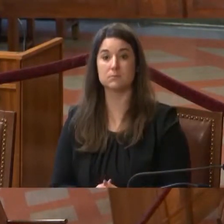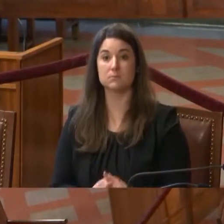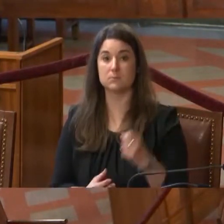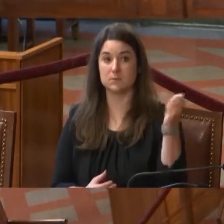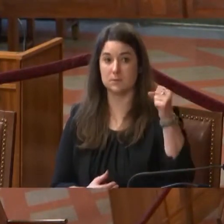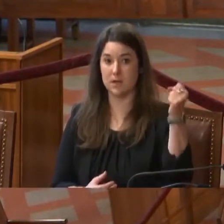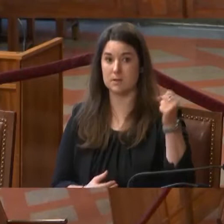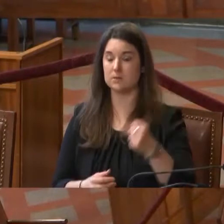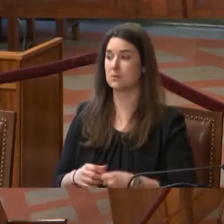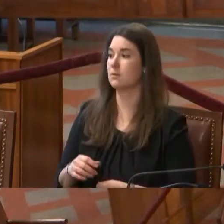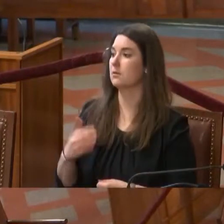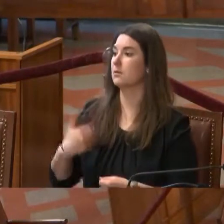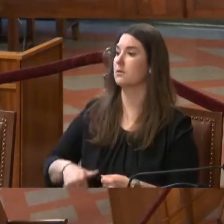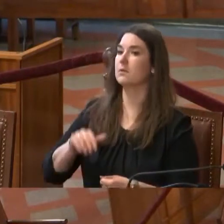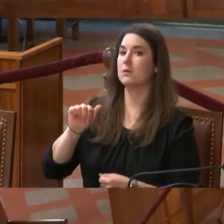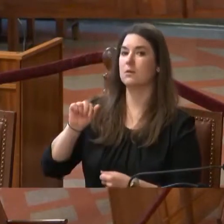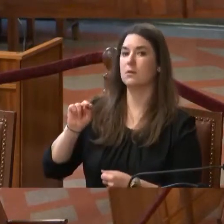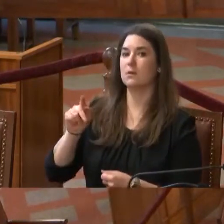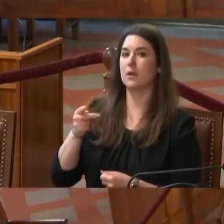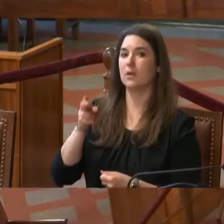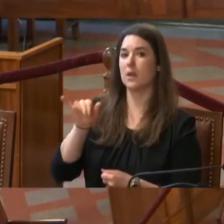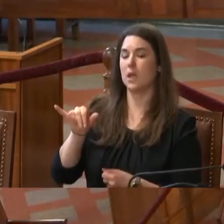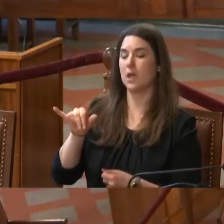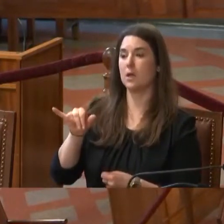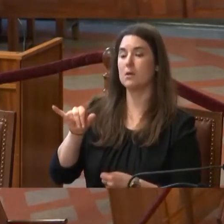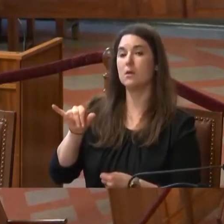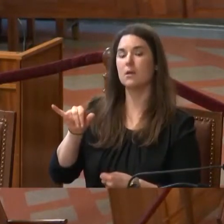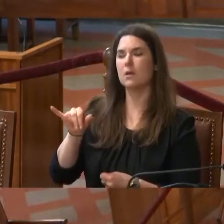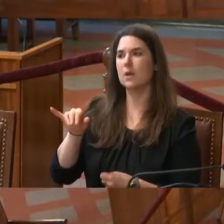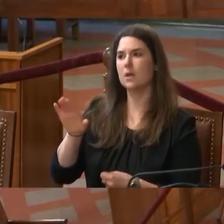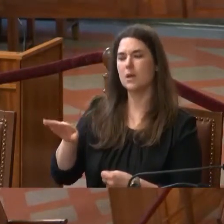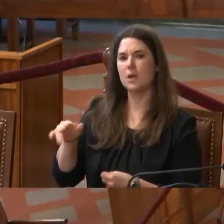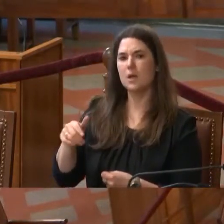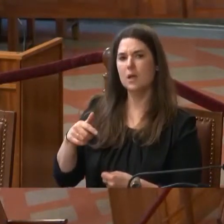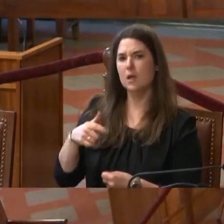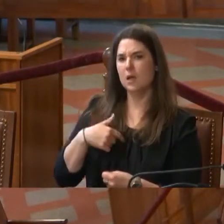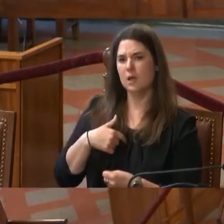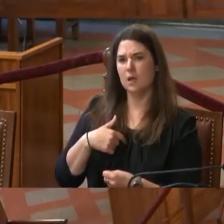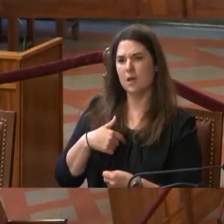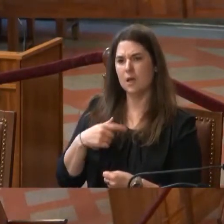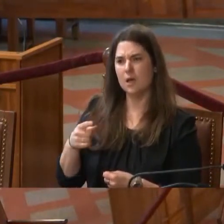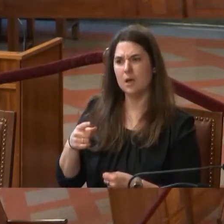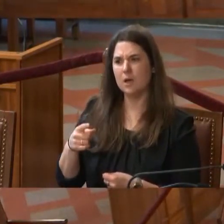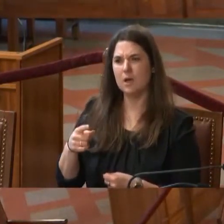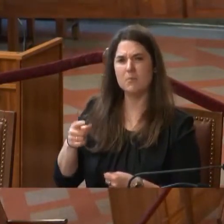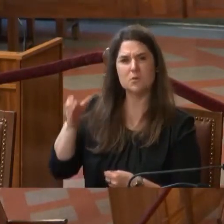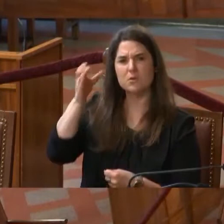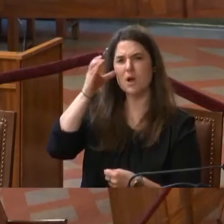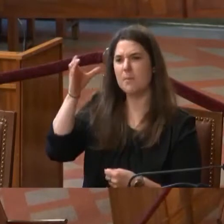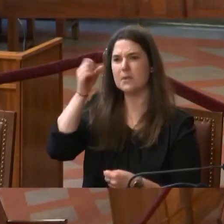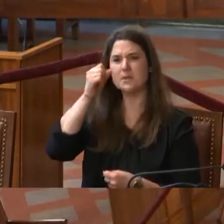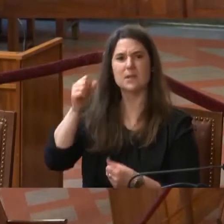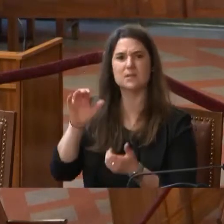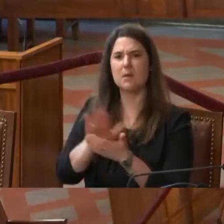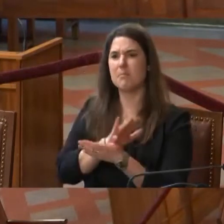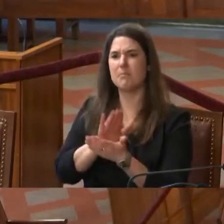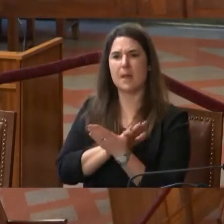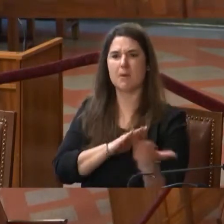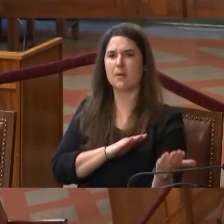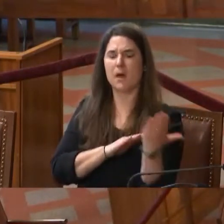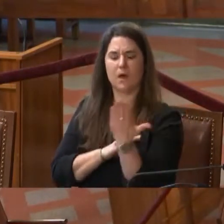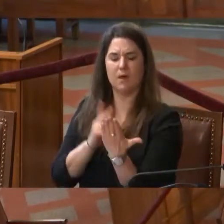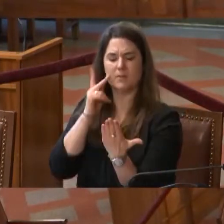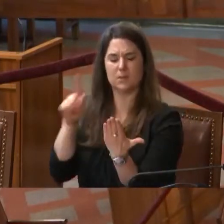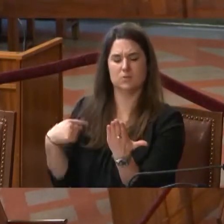Yes. Teresa, this is Anthony. Hey, Bobby, this is the most common sense piece of paper that somebody put in front of me so